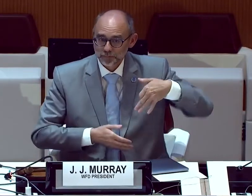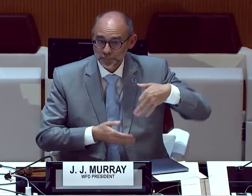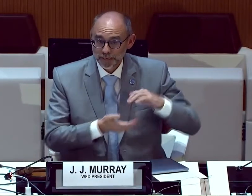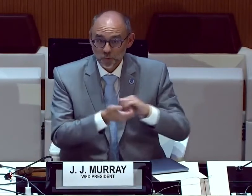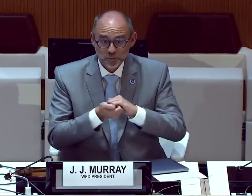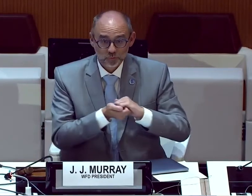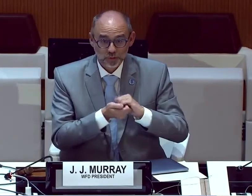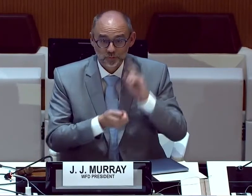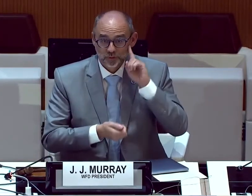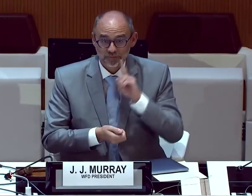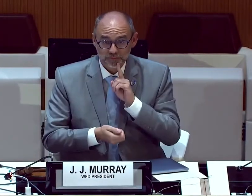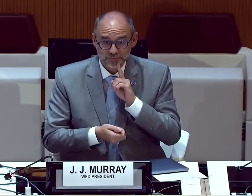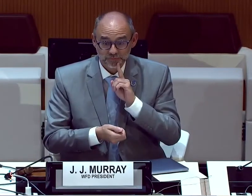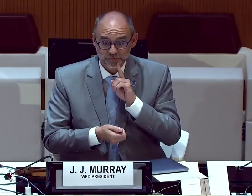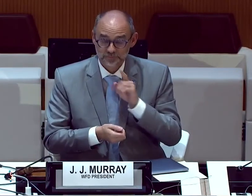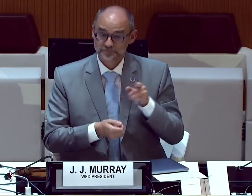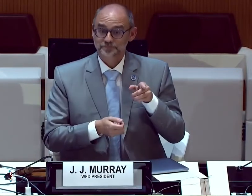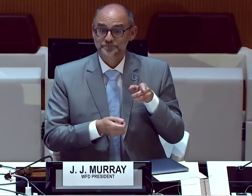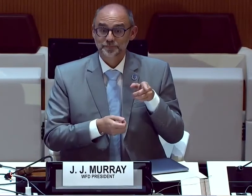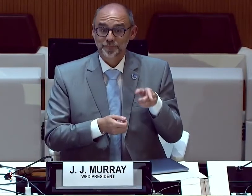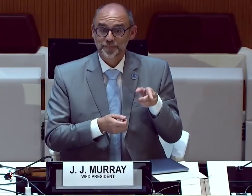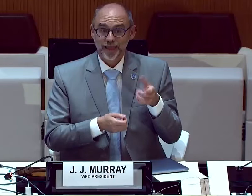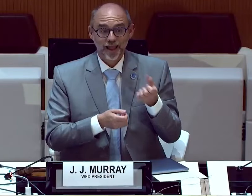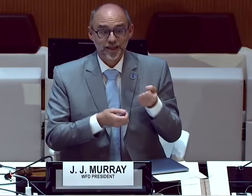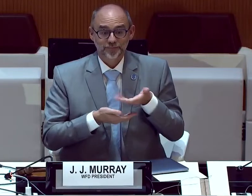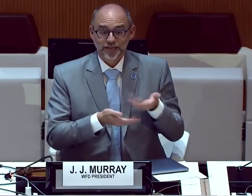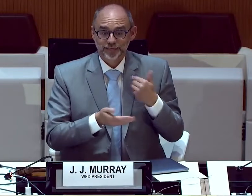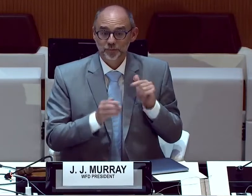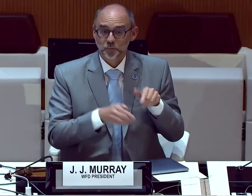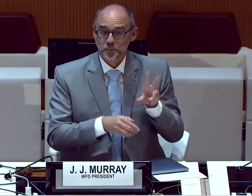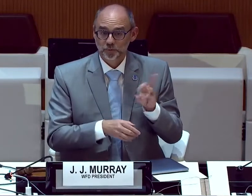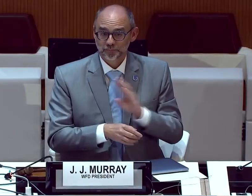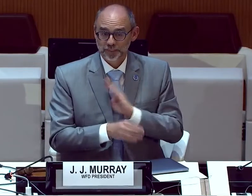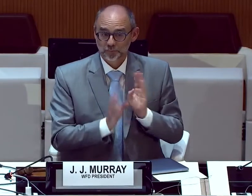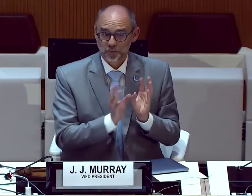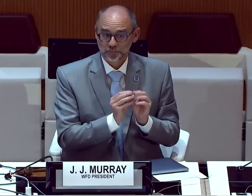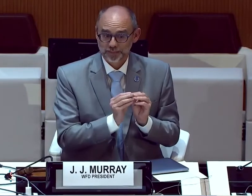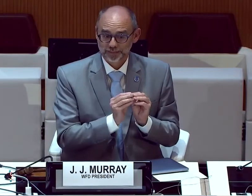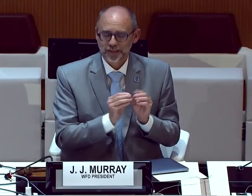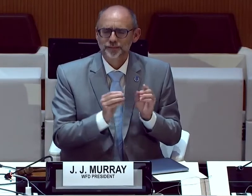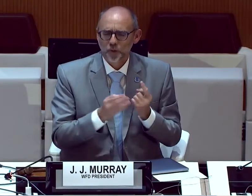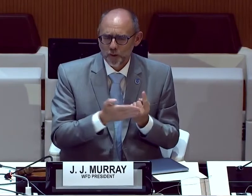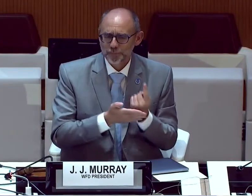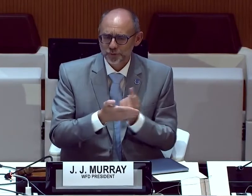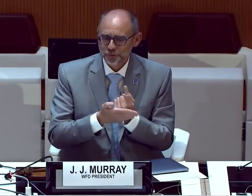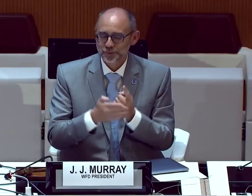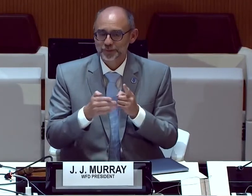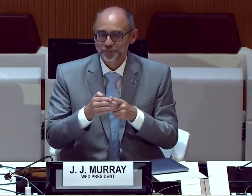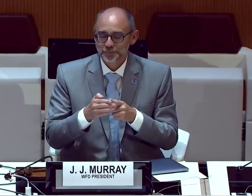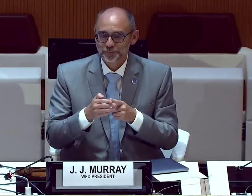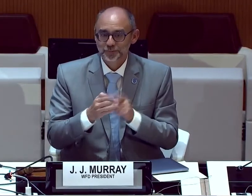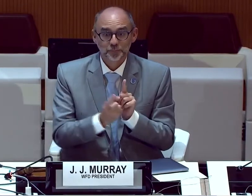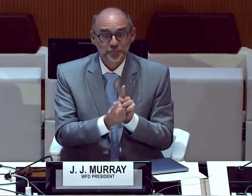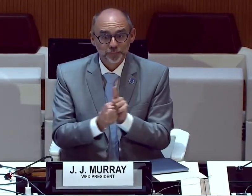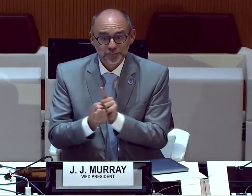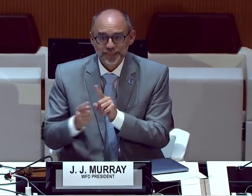We were invited by the Namibian Association of the Deaf, and they invited the WFD board